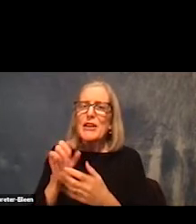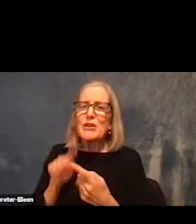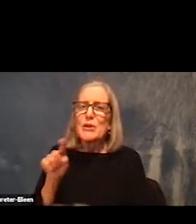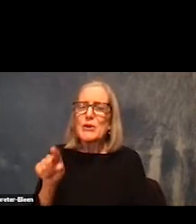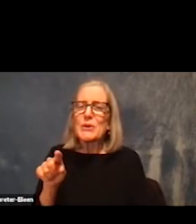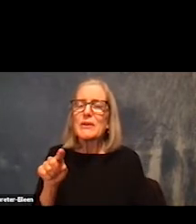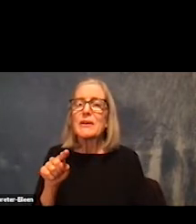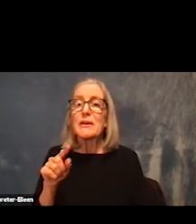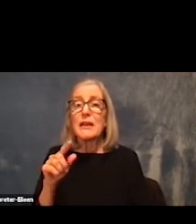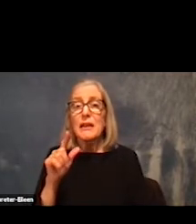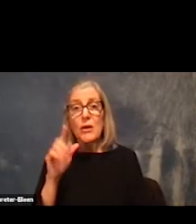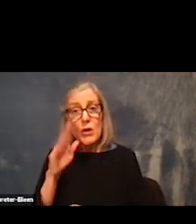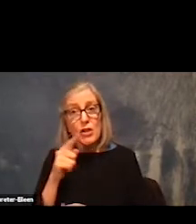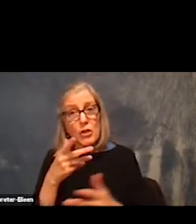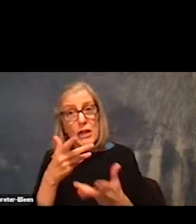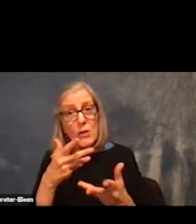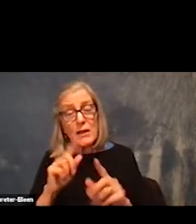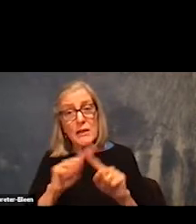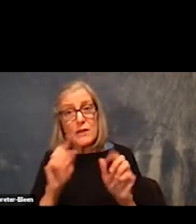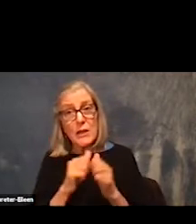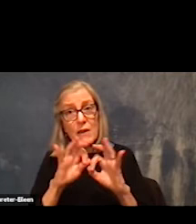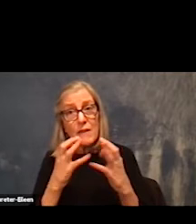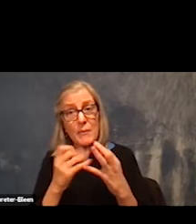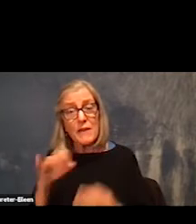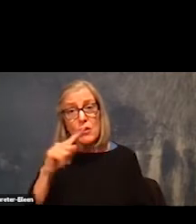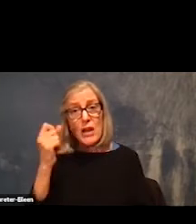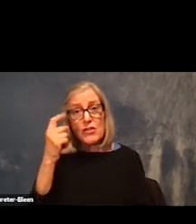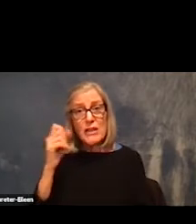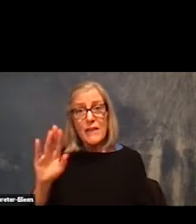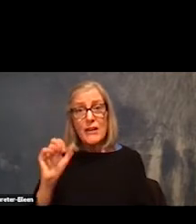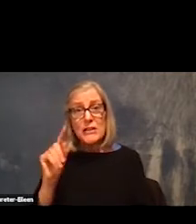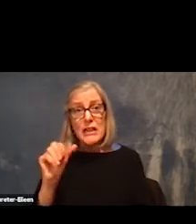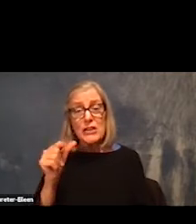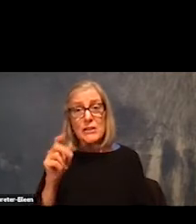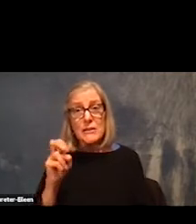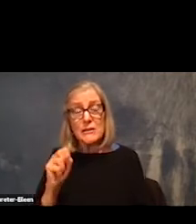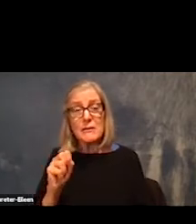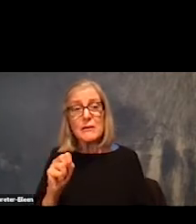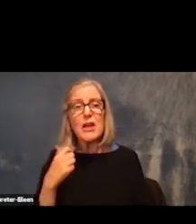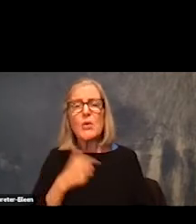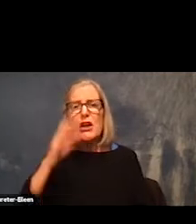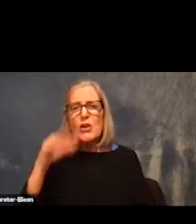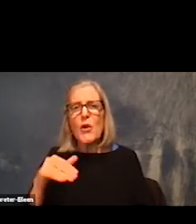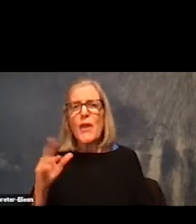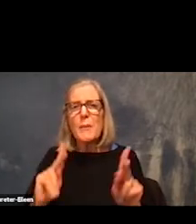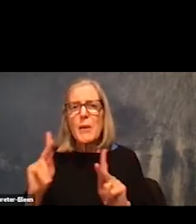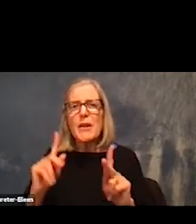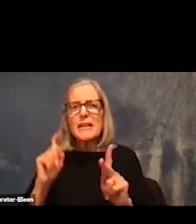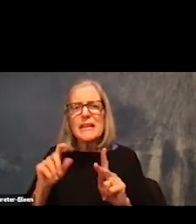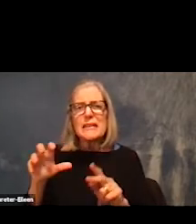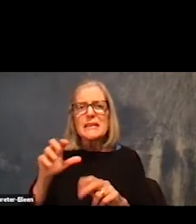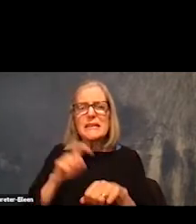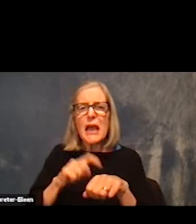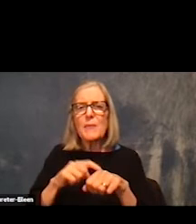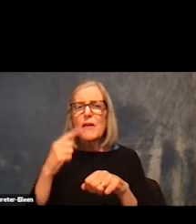stages? We know that adults need processing time to integrate new information or new perspectives. So I'm going to pause for 1 minute